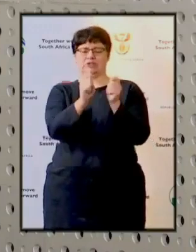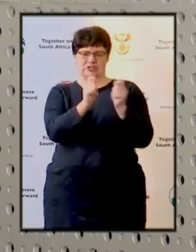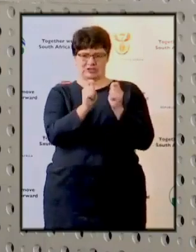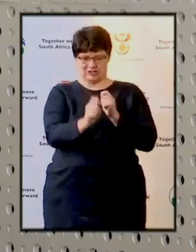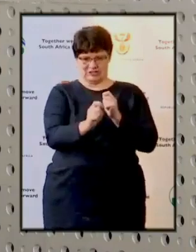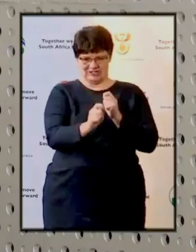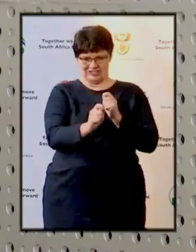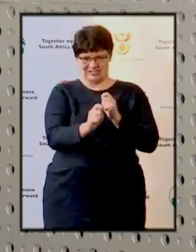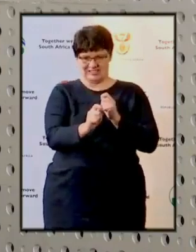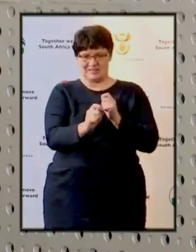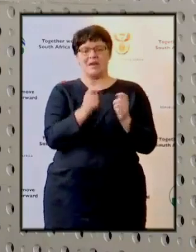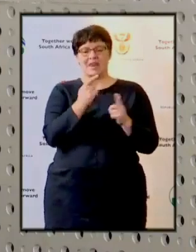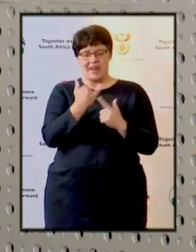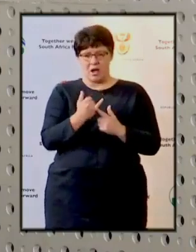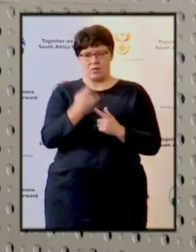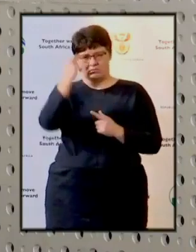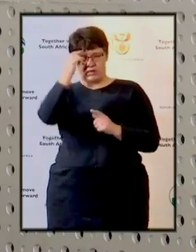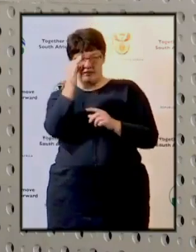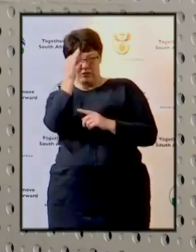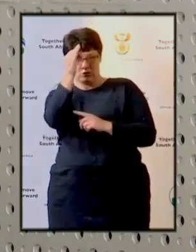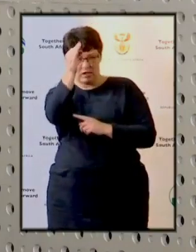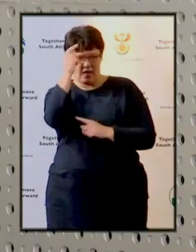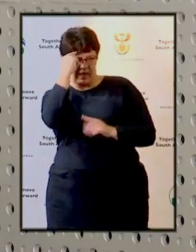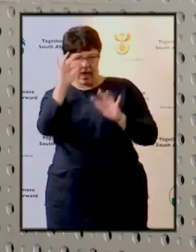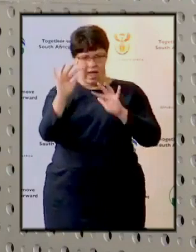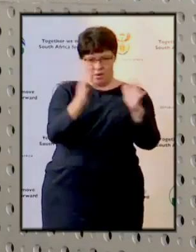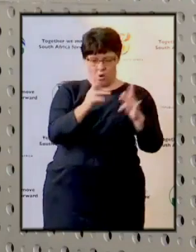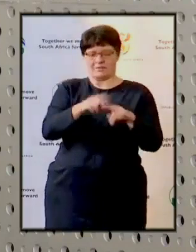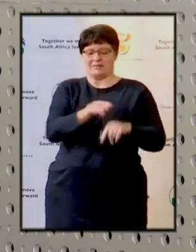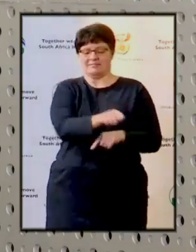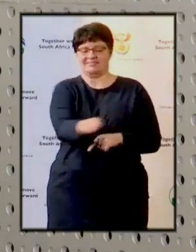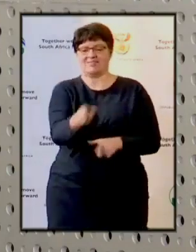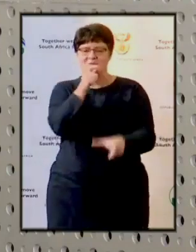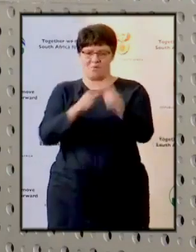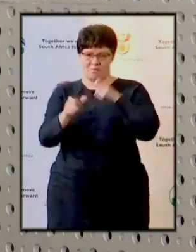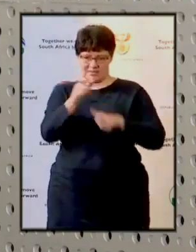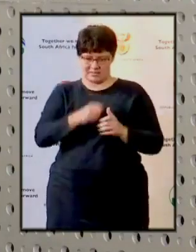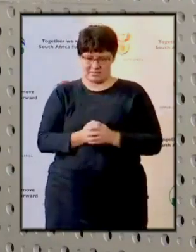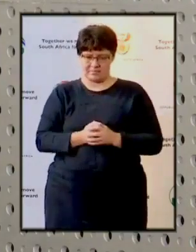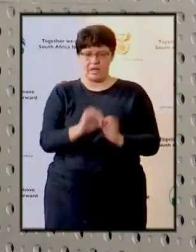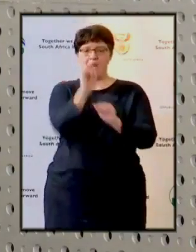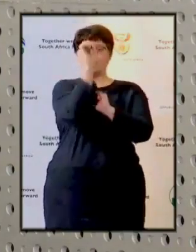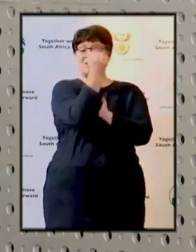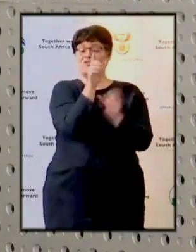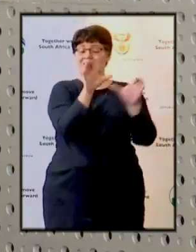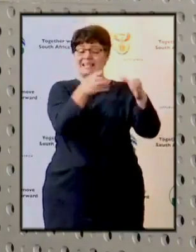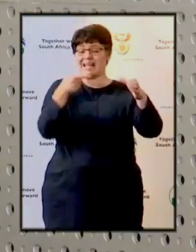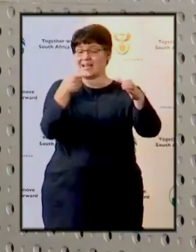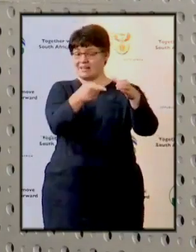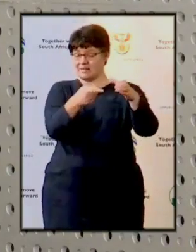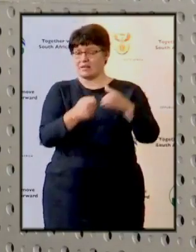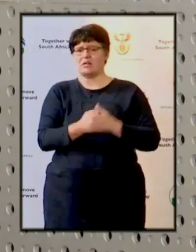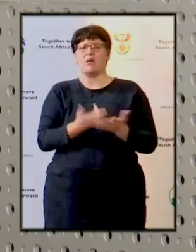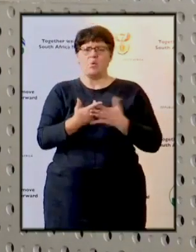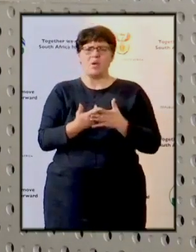it will now shape our thinking going forward. In the manufacturing sector, where we make the things that